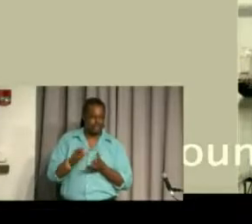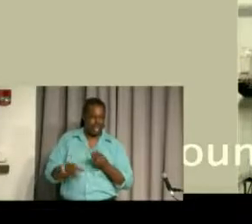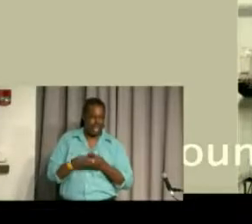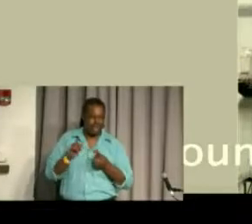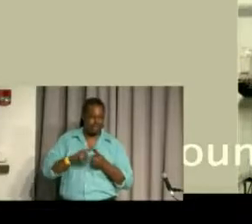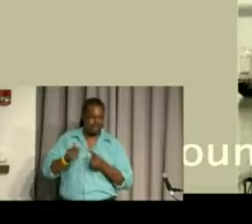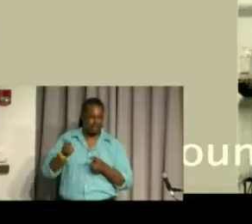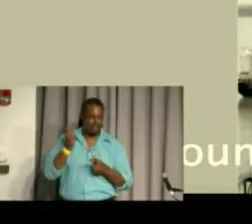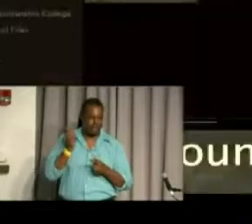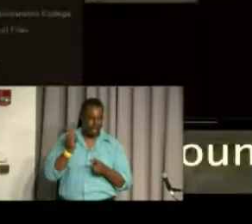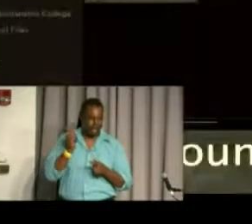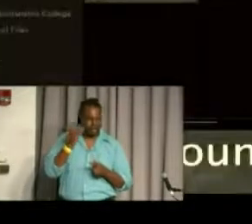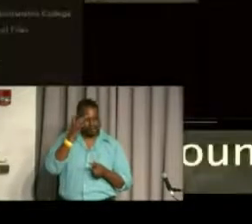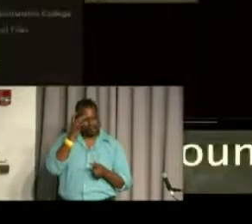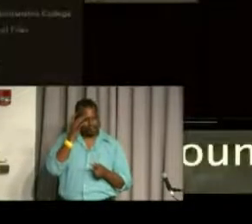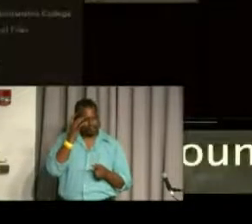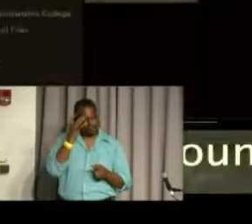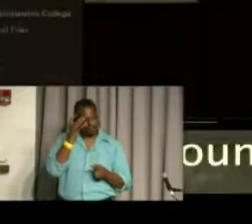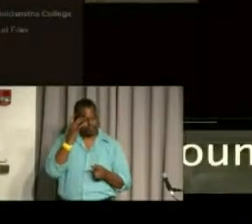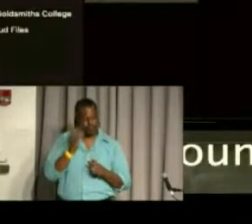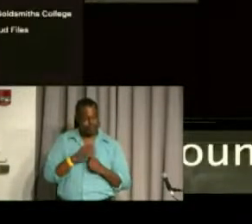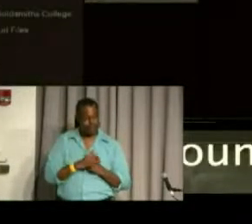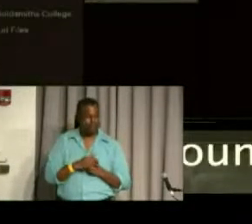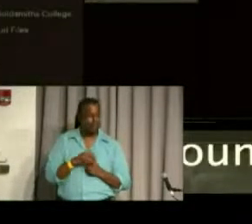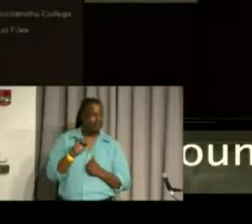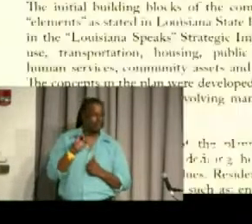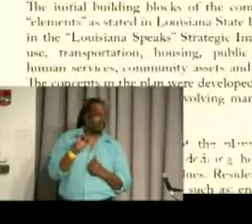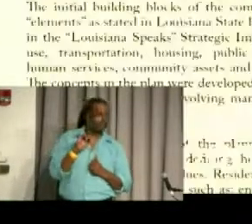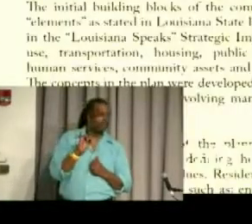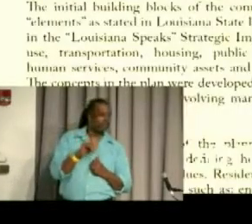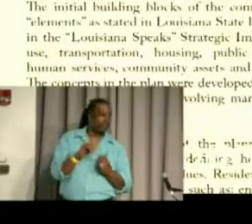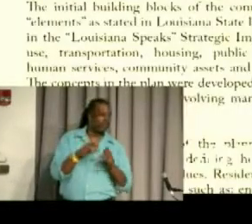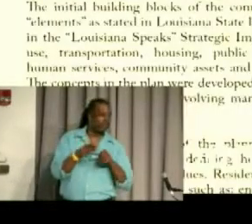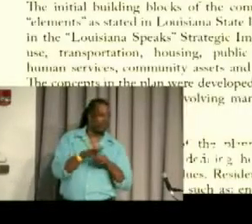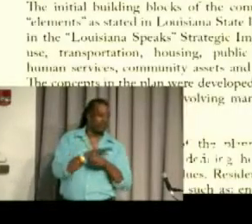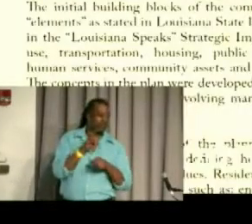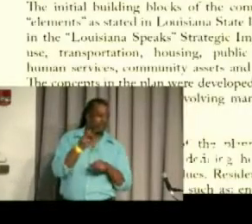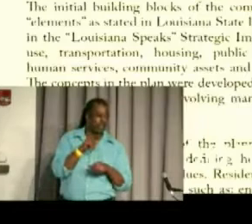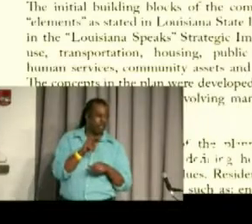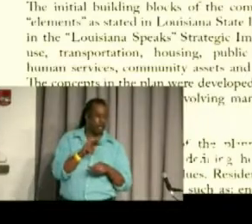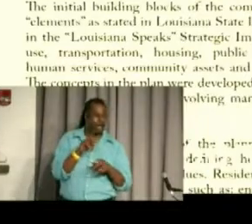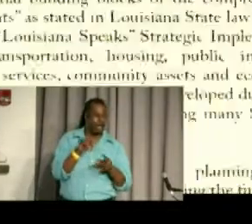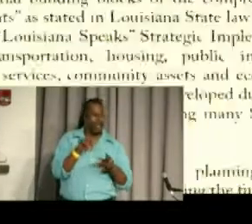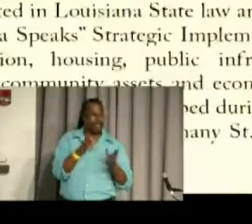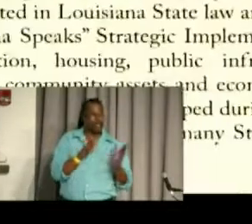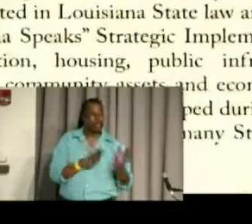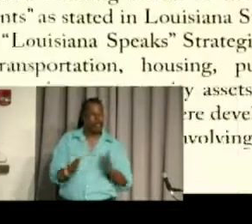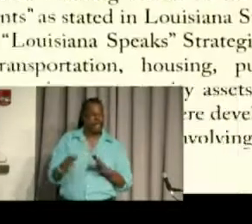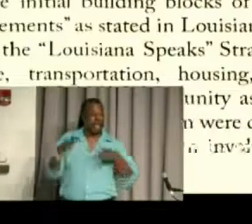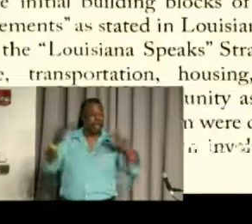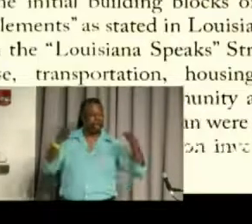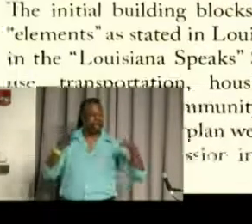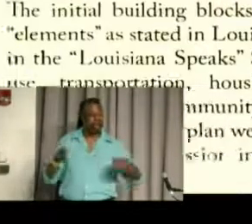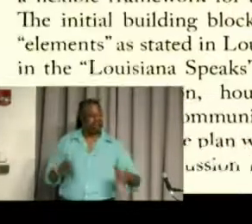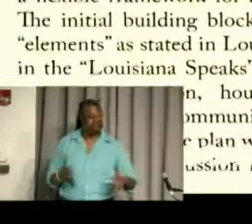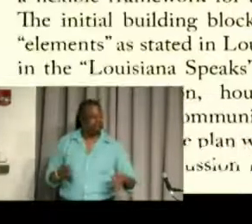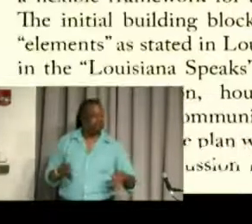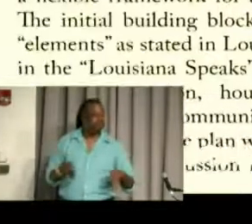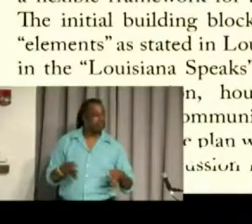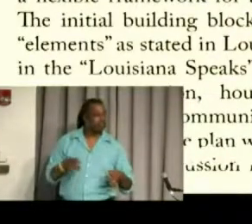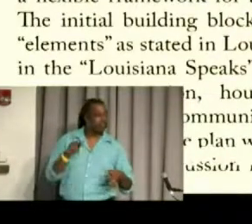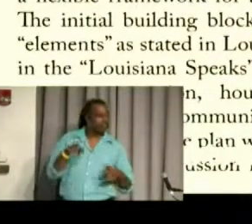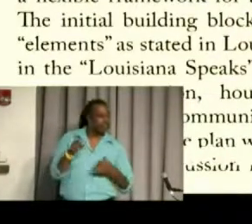back that we'll take a look at. That was the cover we're looking at there. So the plan articulates that it